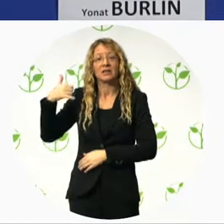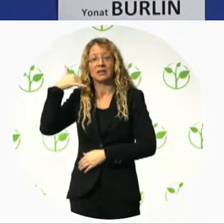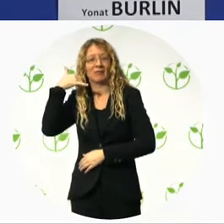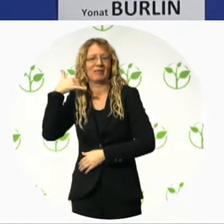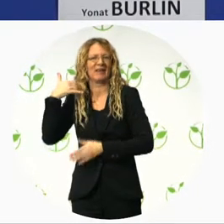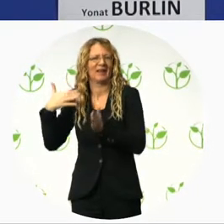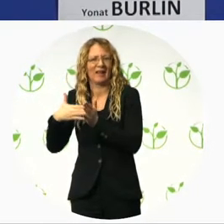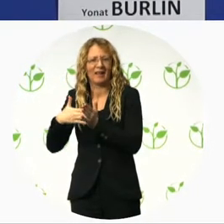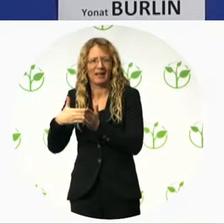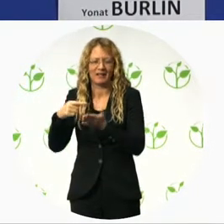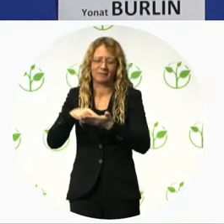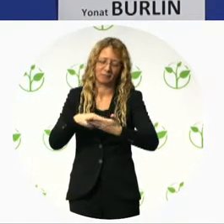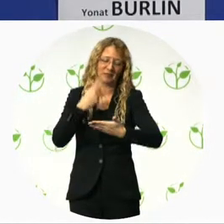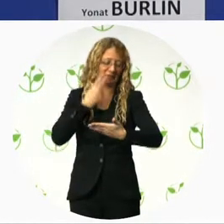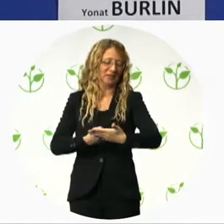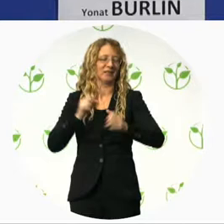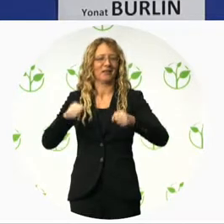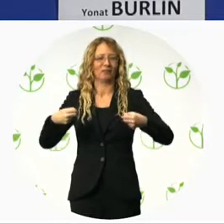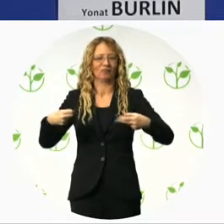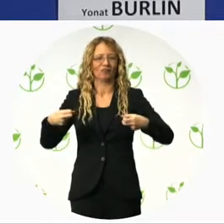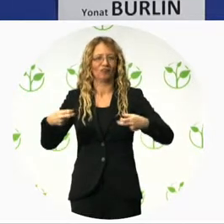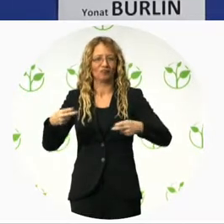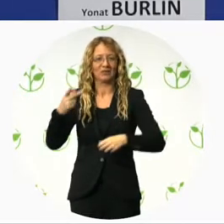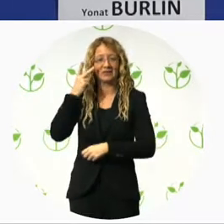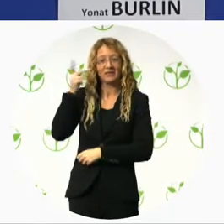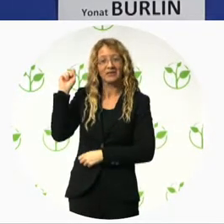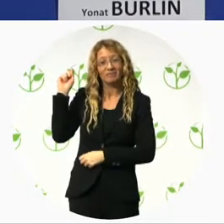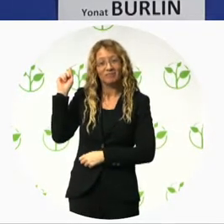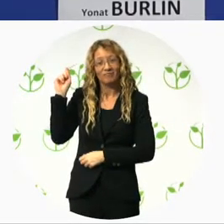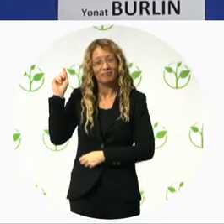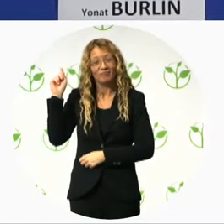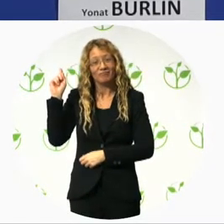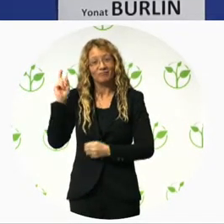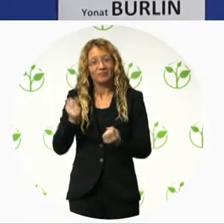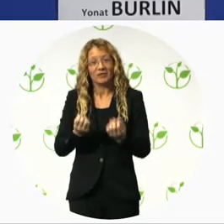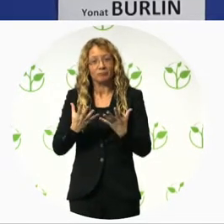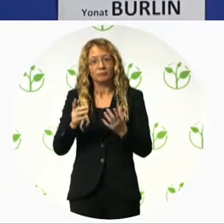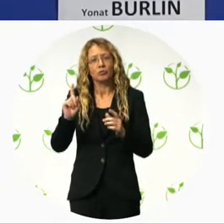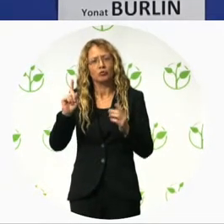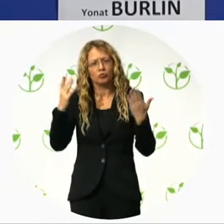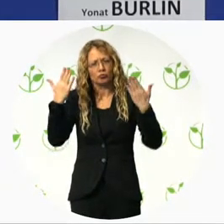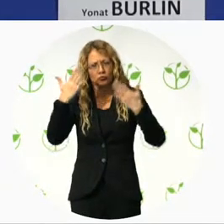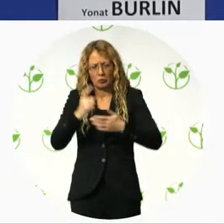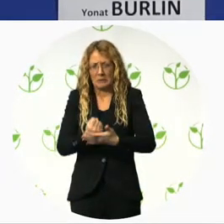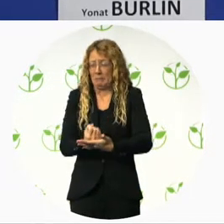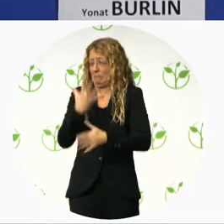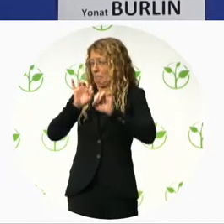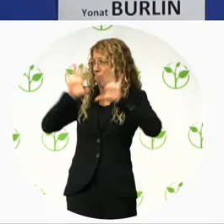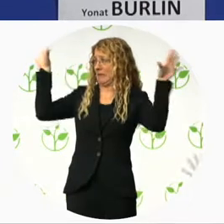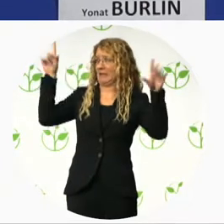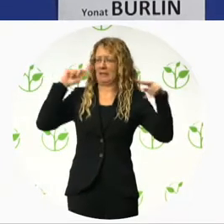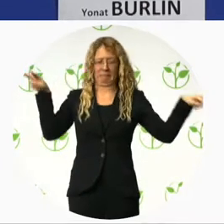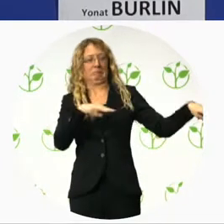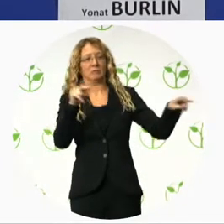they're red in a dark background to make sure there's no backlight on the phone and there's no disturbance. We also offer gray for subtitles as well. For